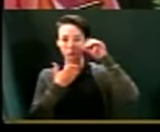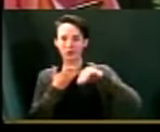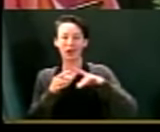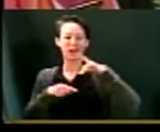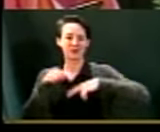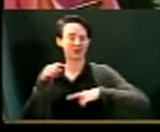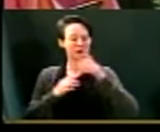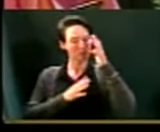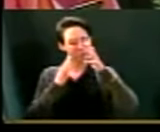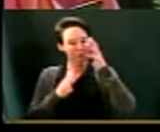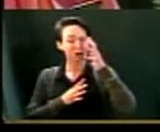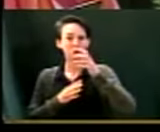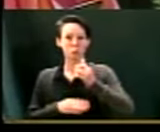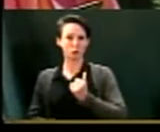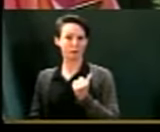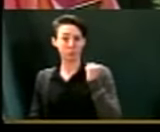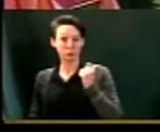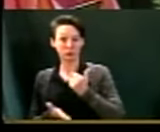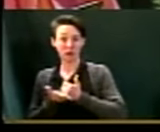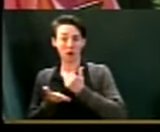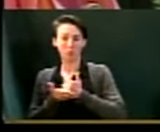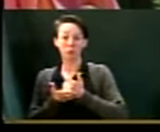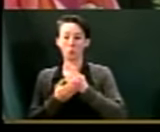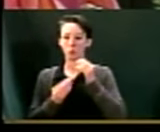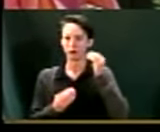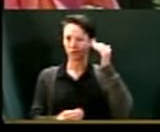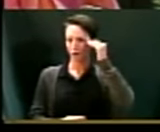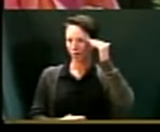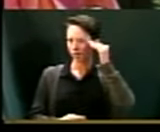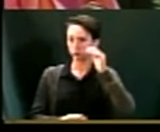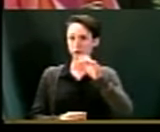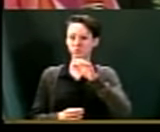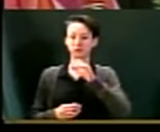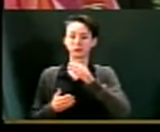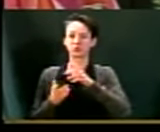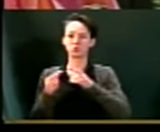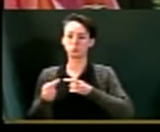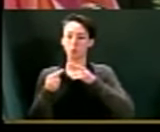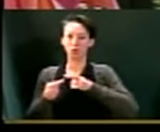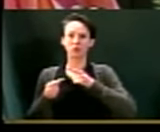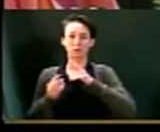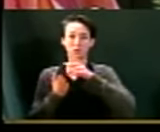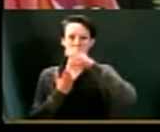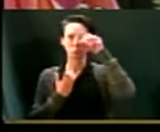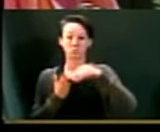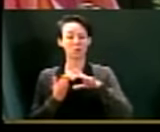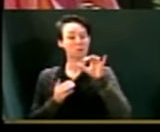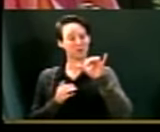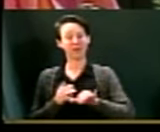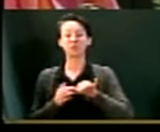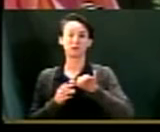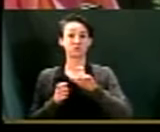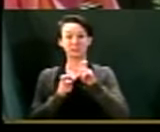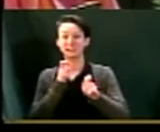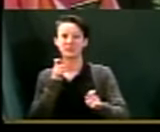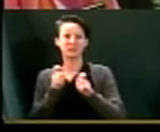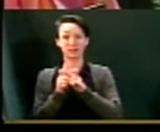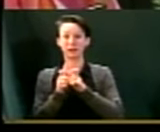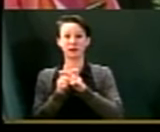help or even acknowledge a struggling student. But this is exactly the response from our State Department of